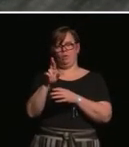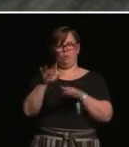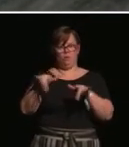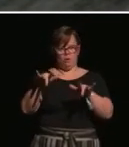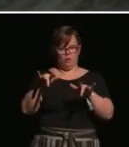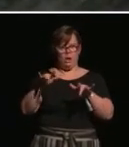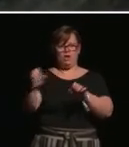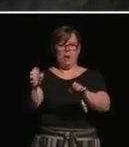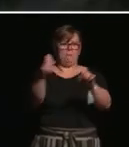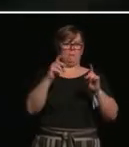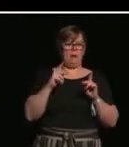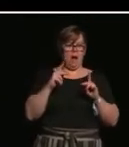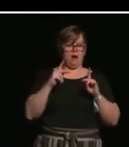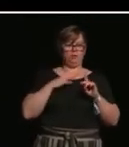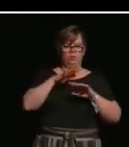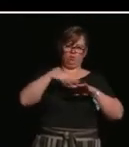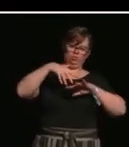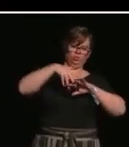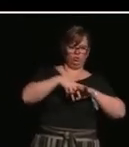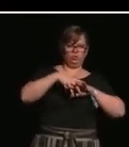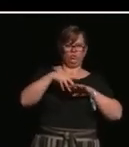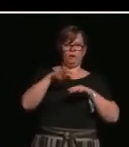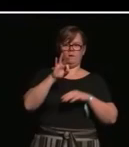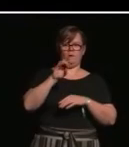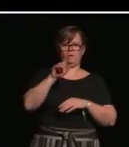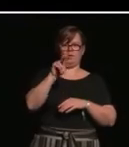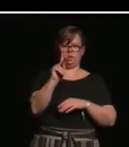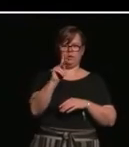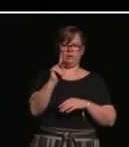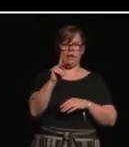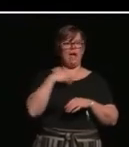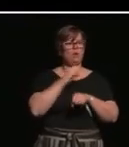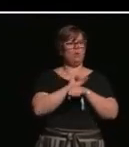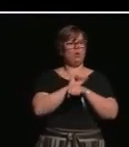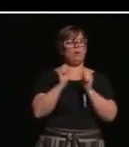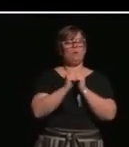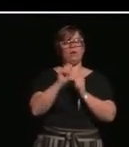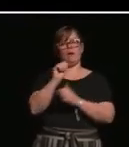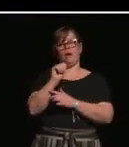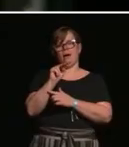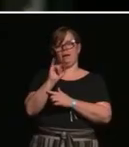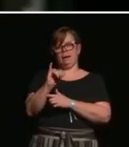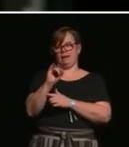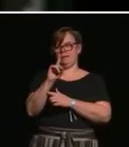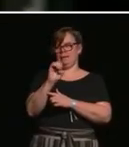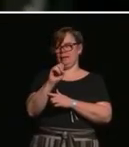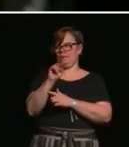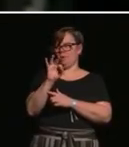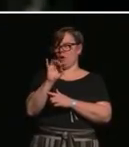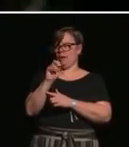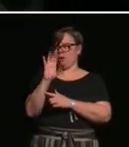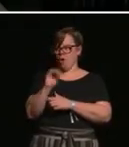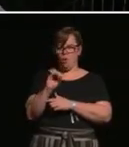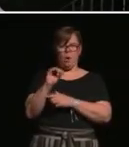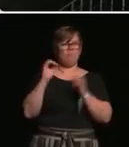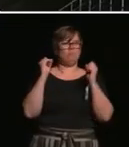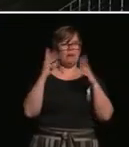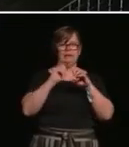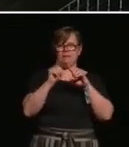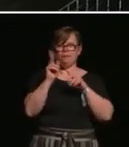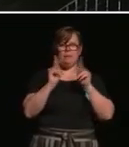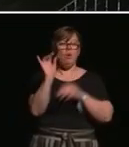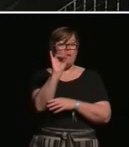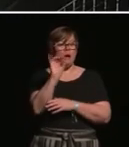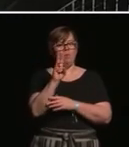roots, working with great producers and artists like Annie DeFranco and John Jennings, and with pioneers of Americana like Willie